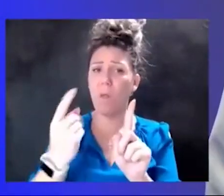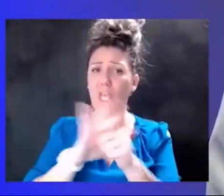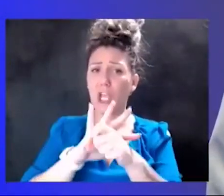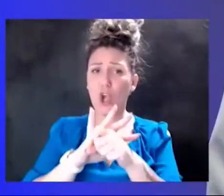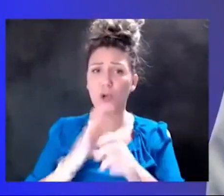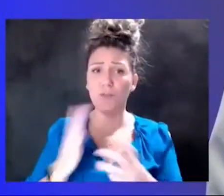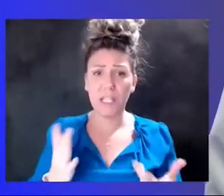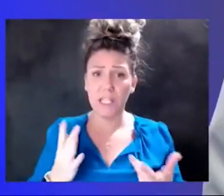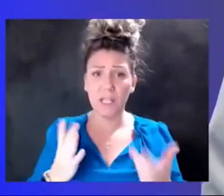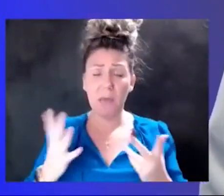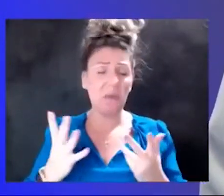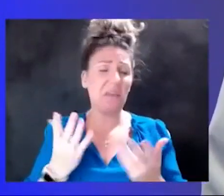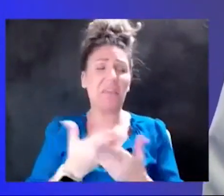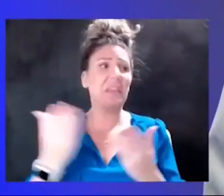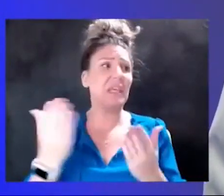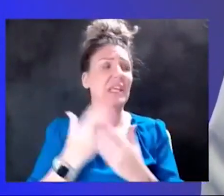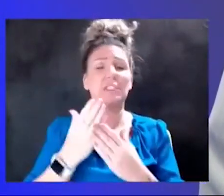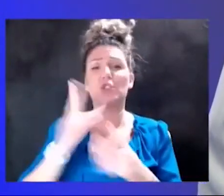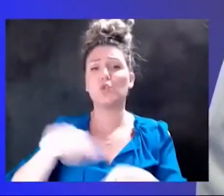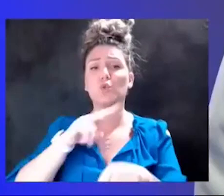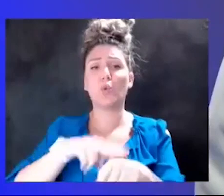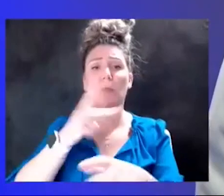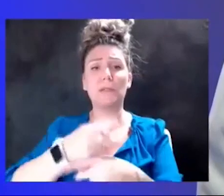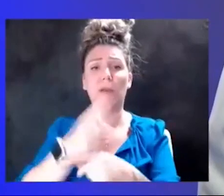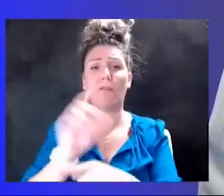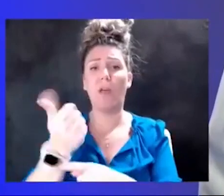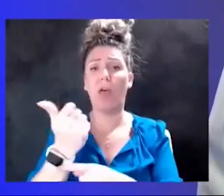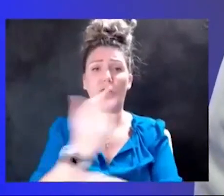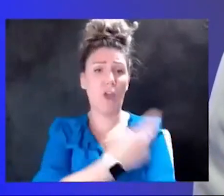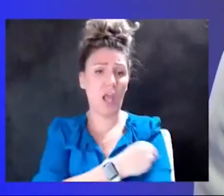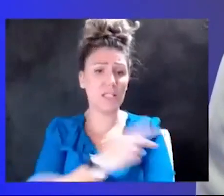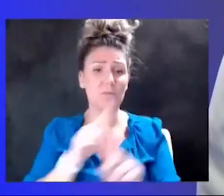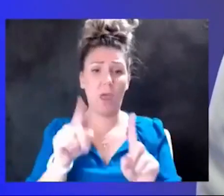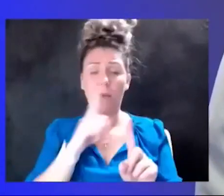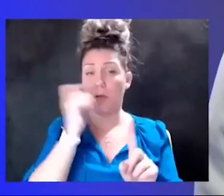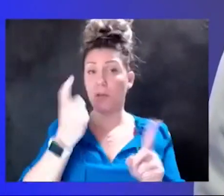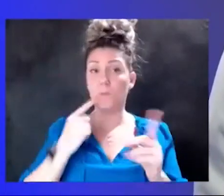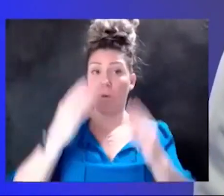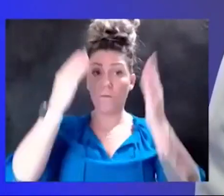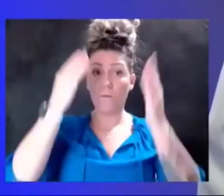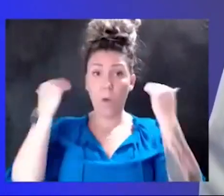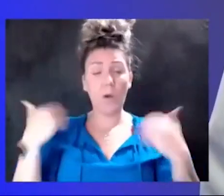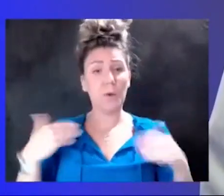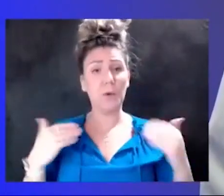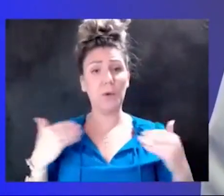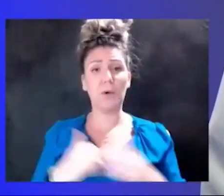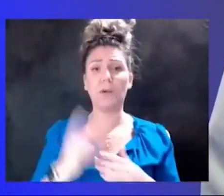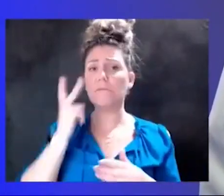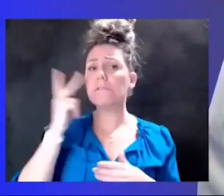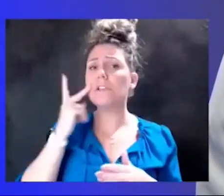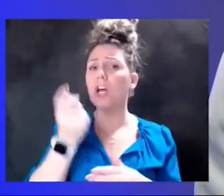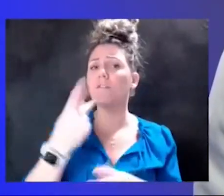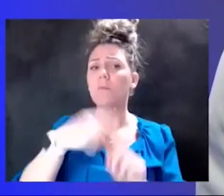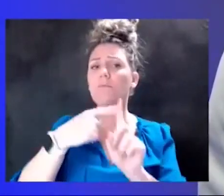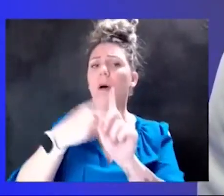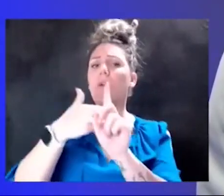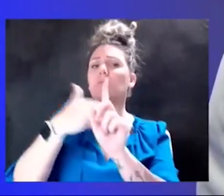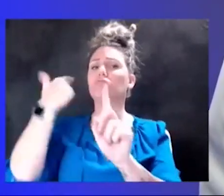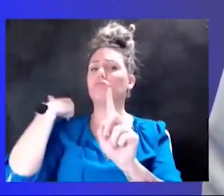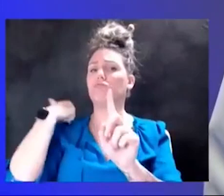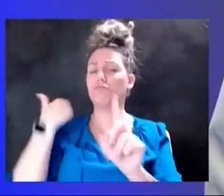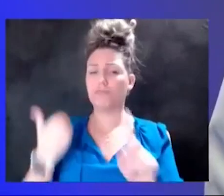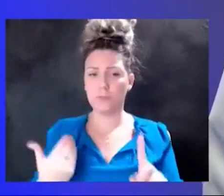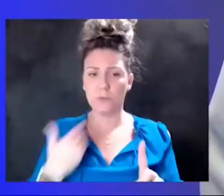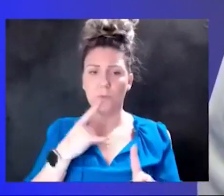normally be taken care of at these other hospitals, but since they are overwhelmed, and we saw this, I saw this a few months ago with one of our rural